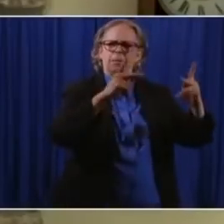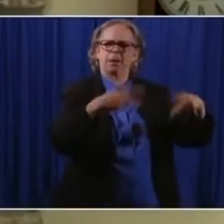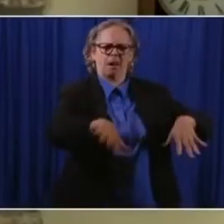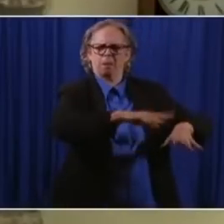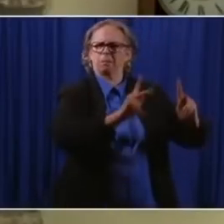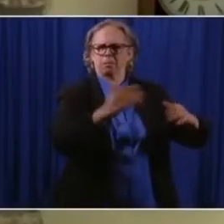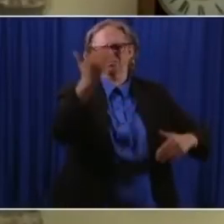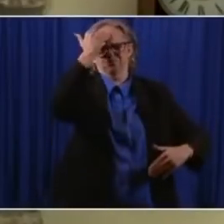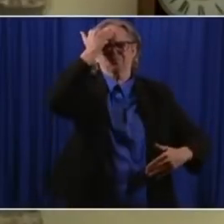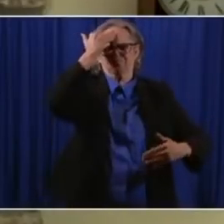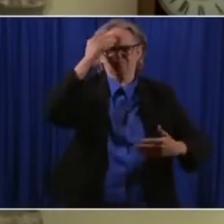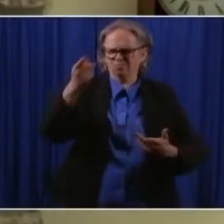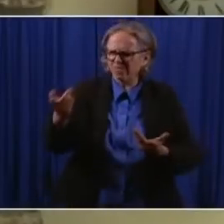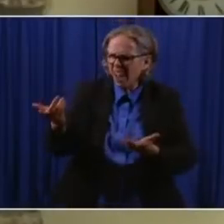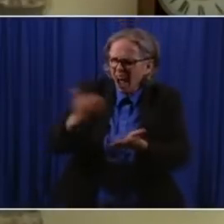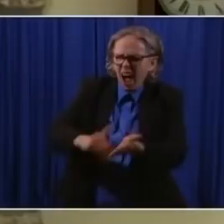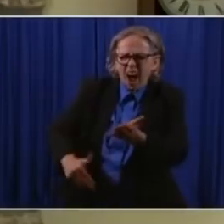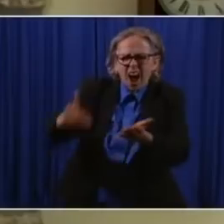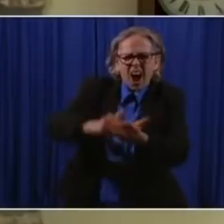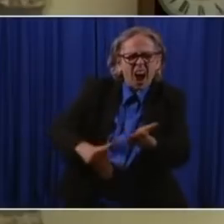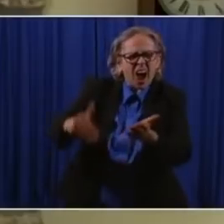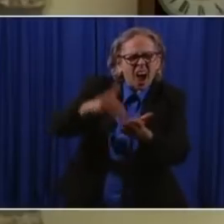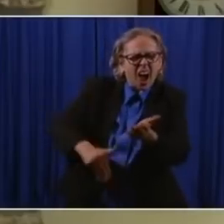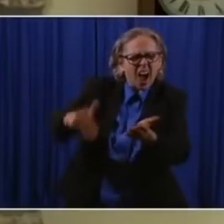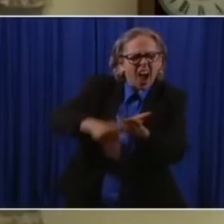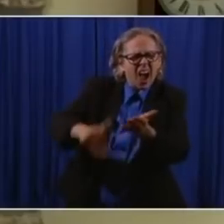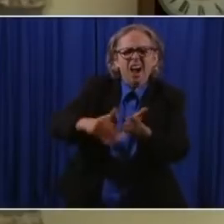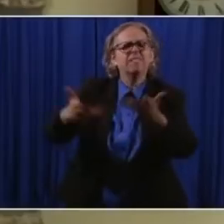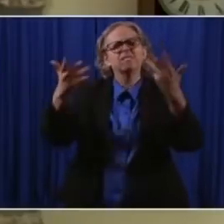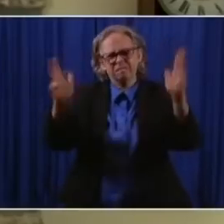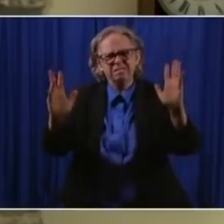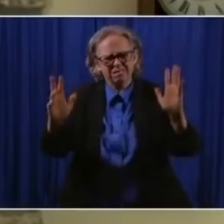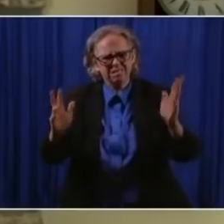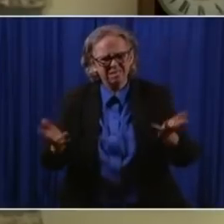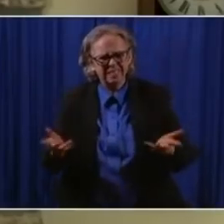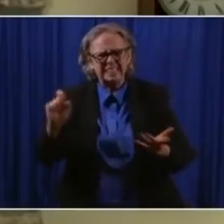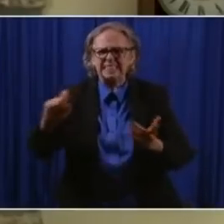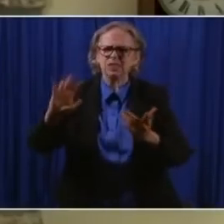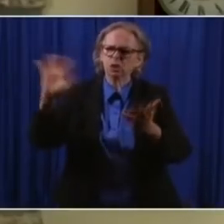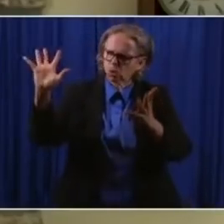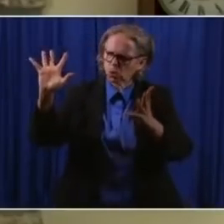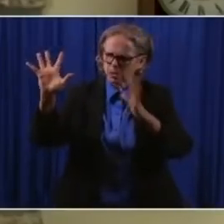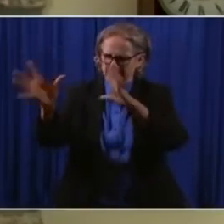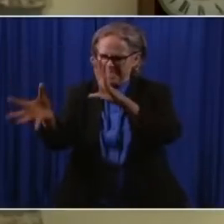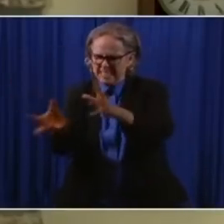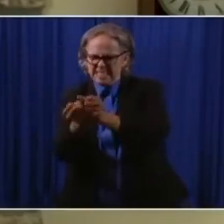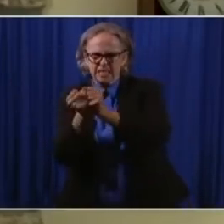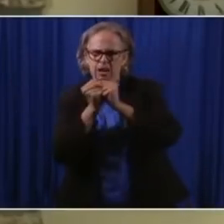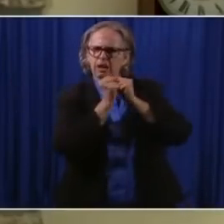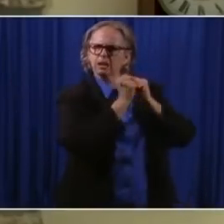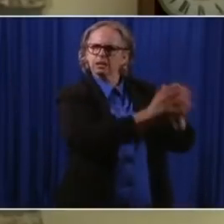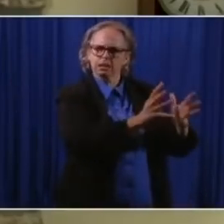repeat violent offenders need to be removed from society.